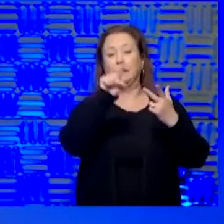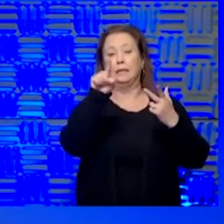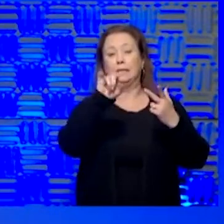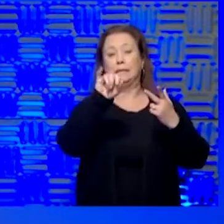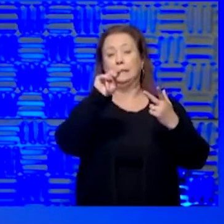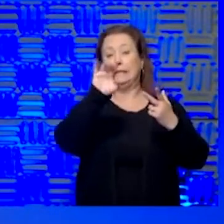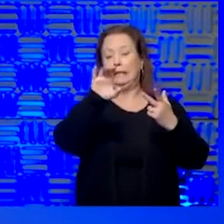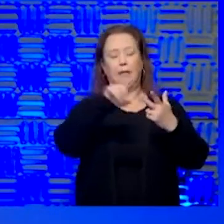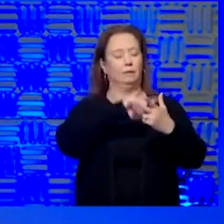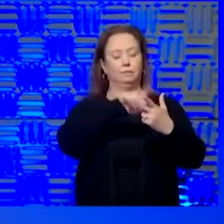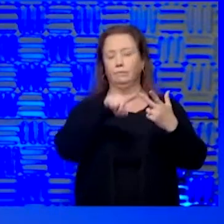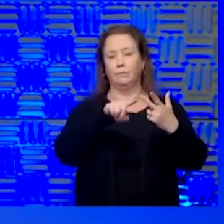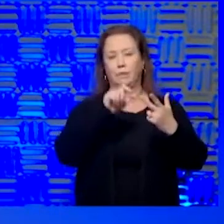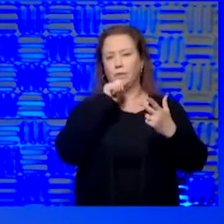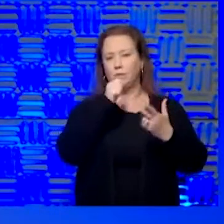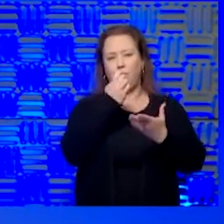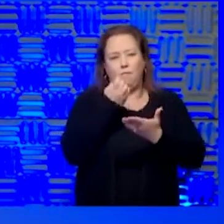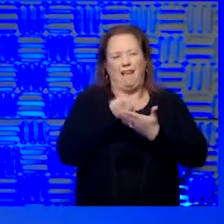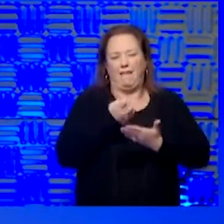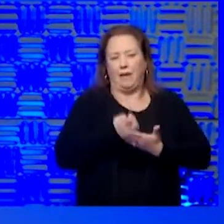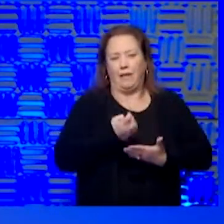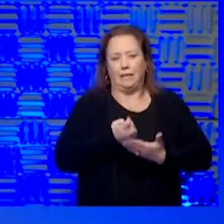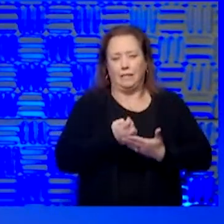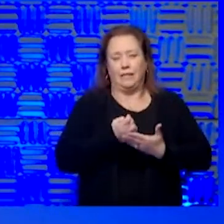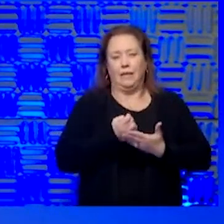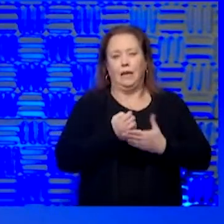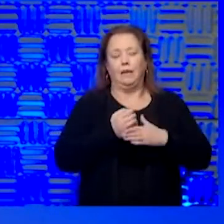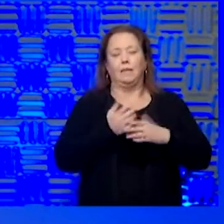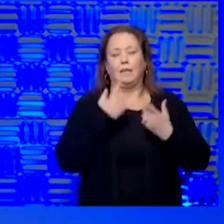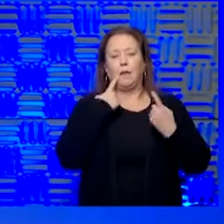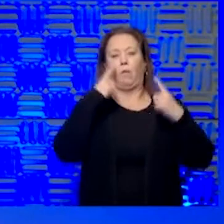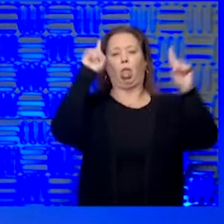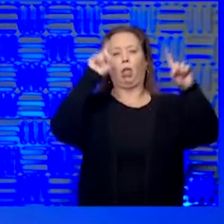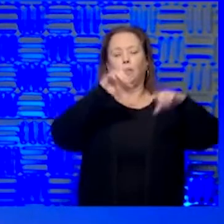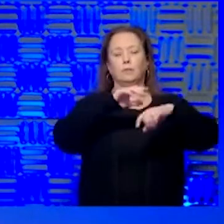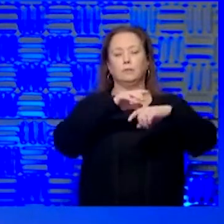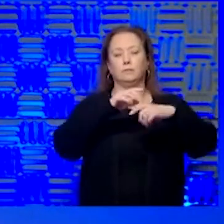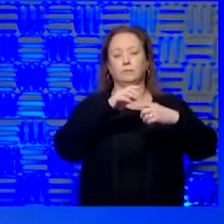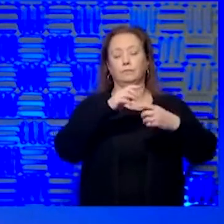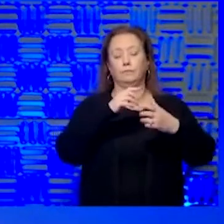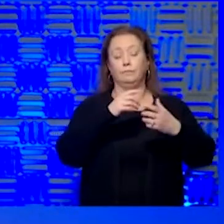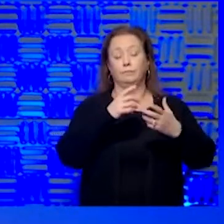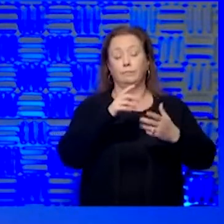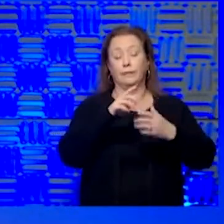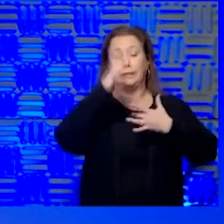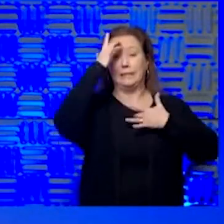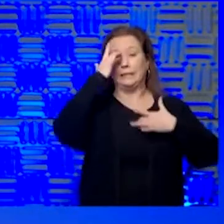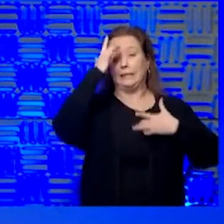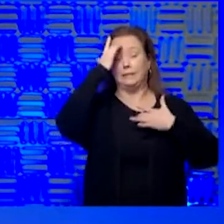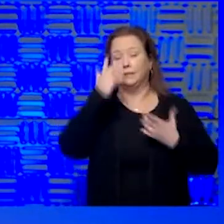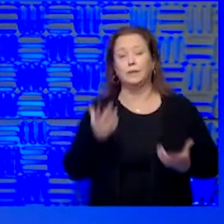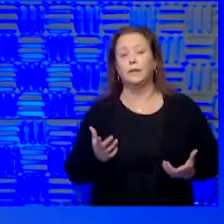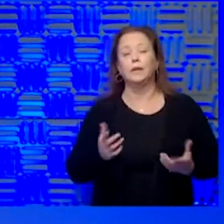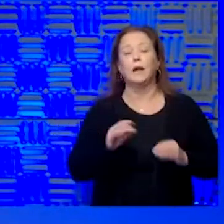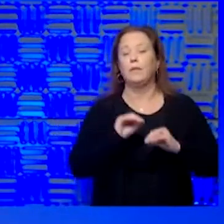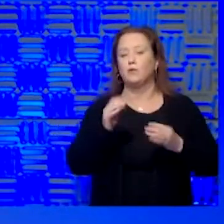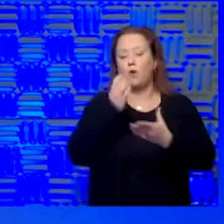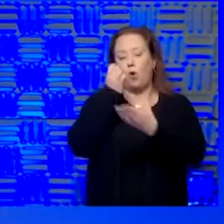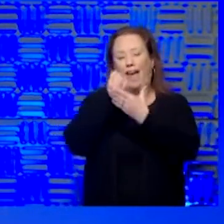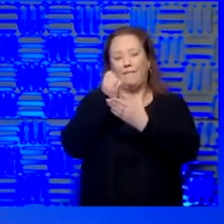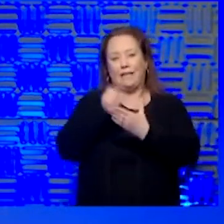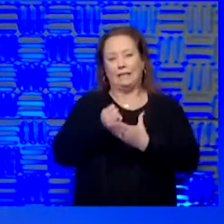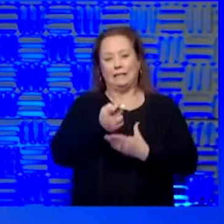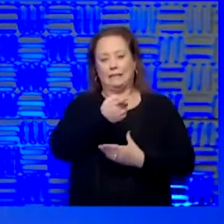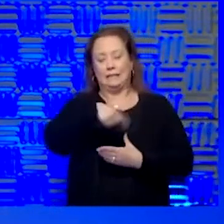those are efficacious in treatment of this disease, and there has certainly been no compelling evidence that any of